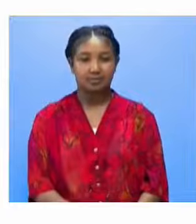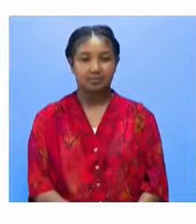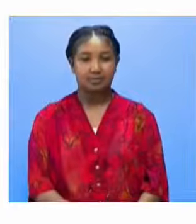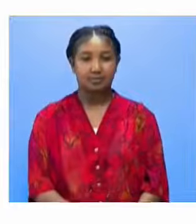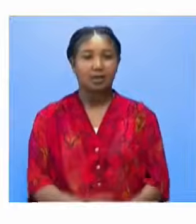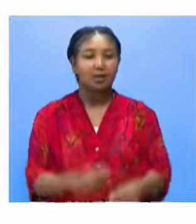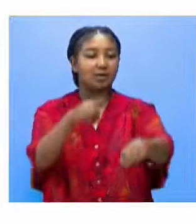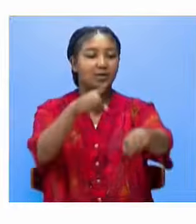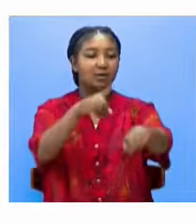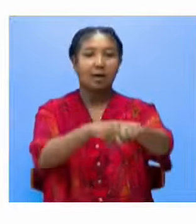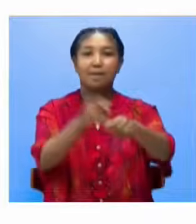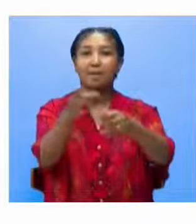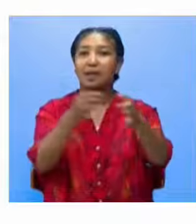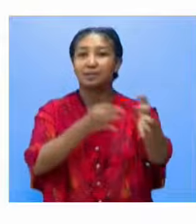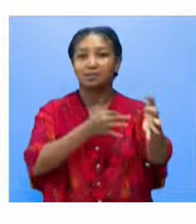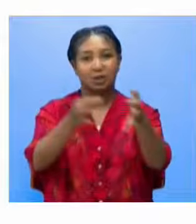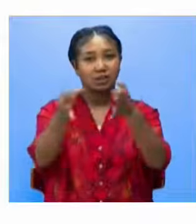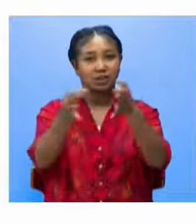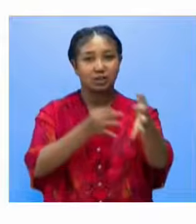time expressions.